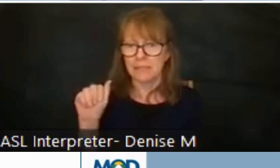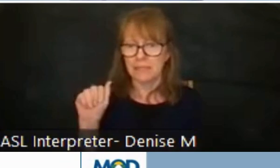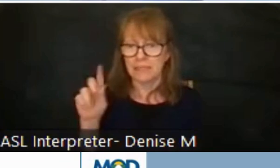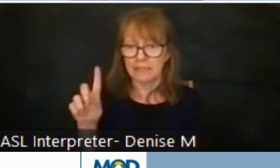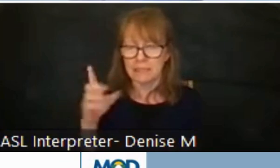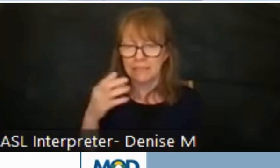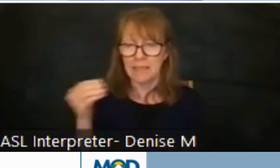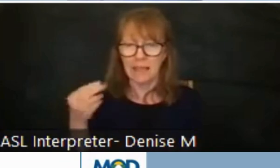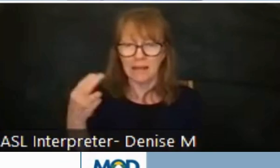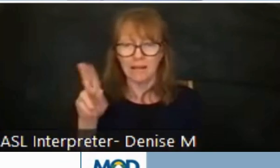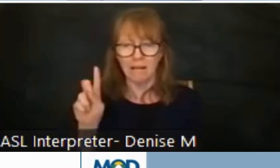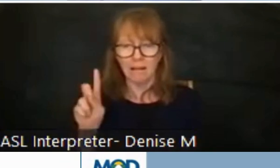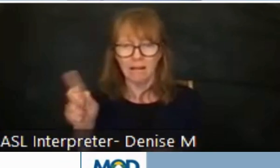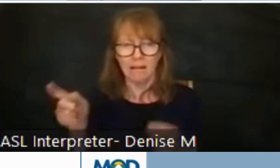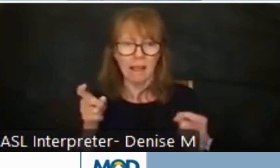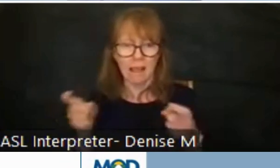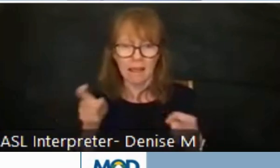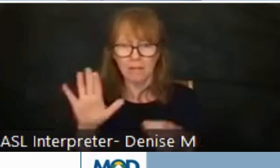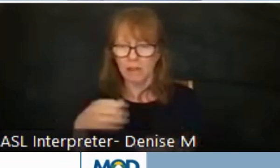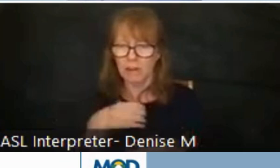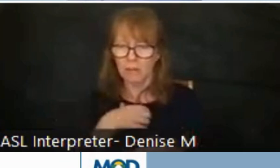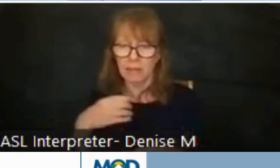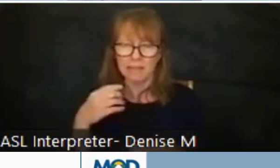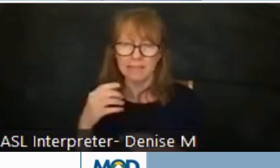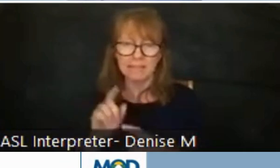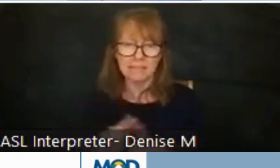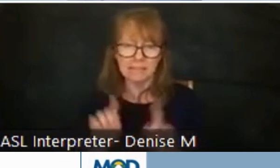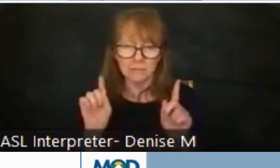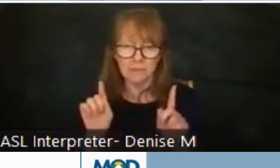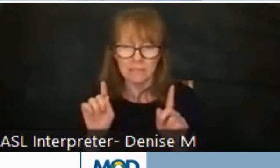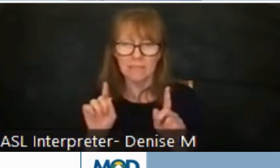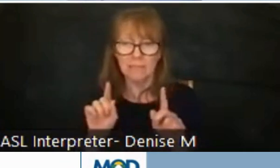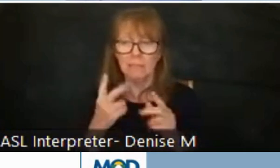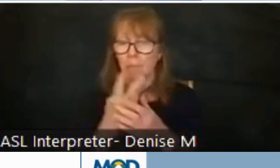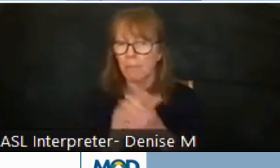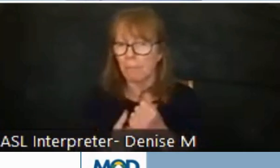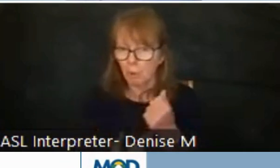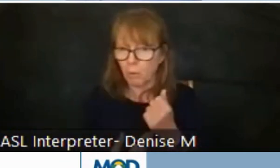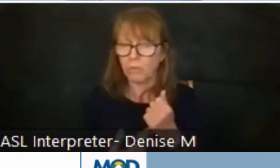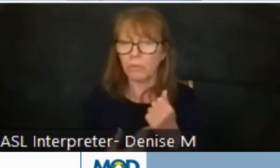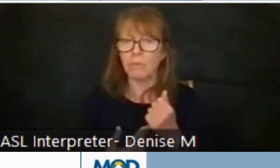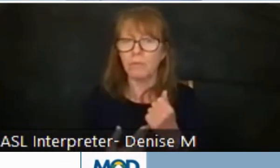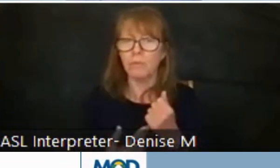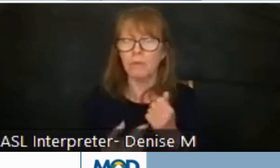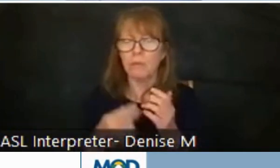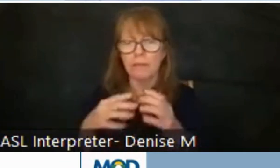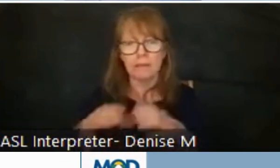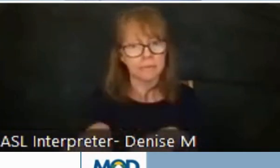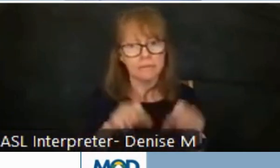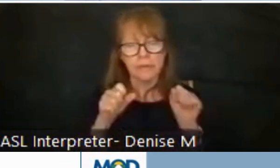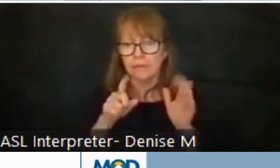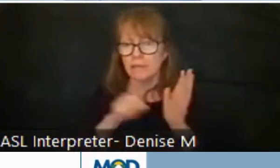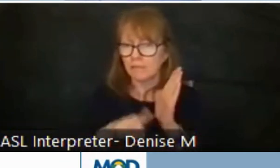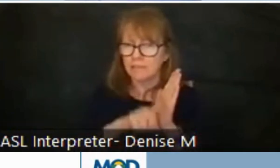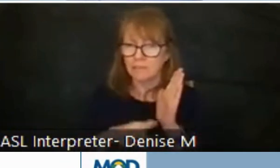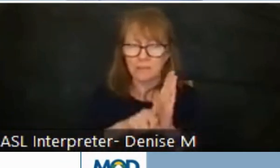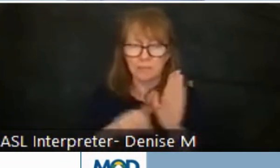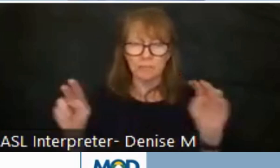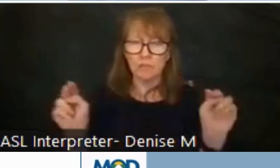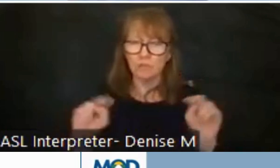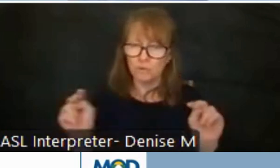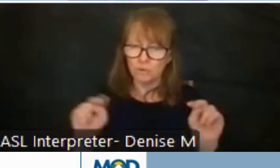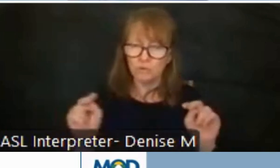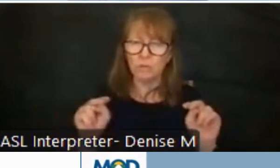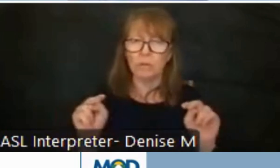complaint processes slightly differently, but in both cases, they're conducting an investigation from a neutral position